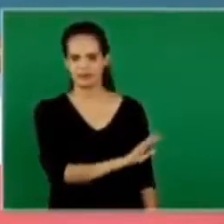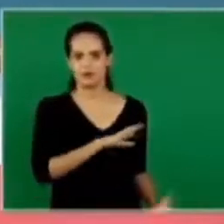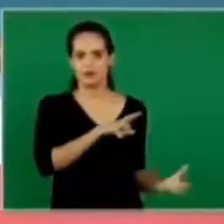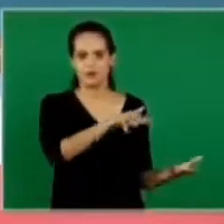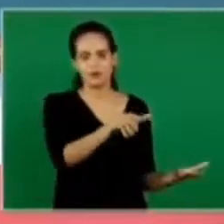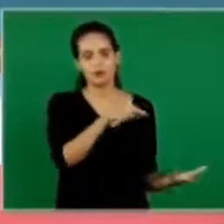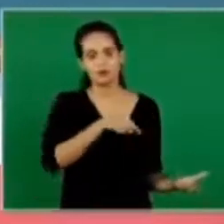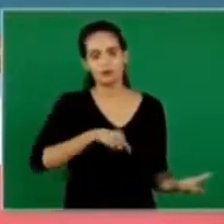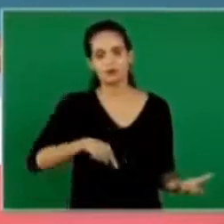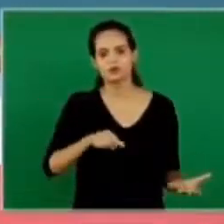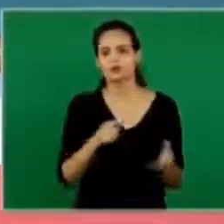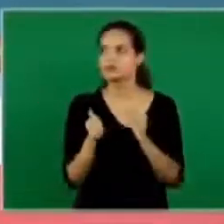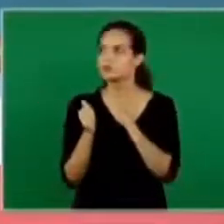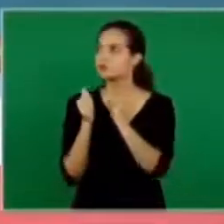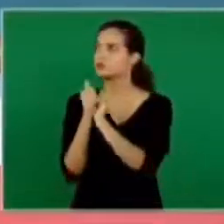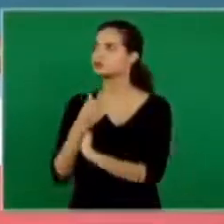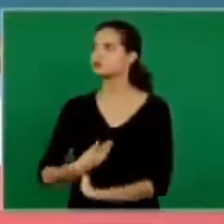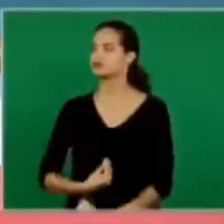we will live with Him.